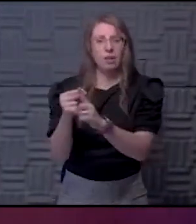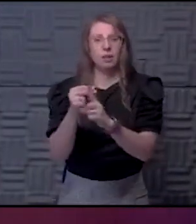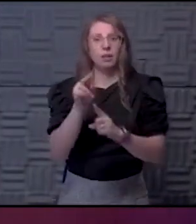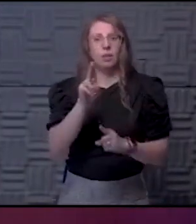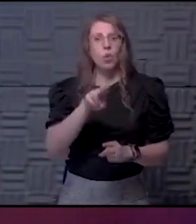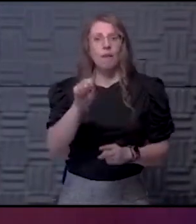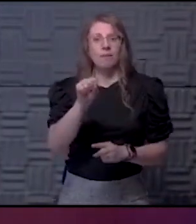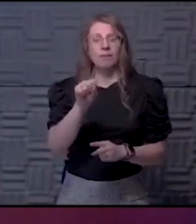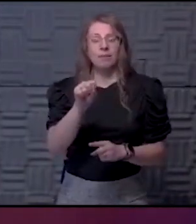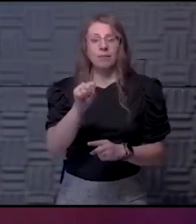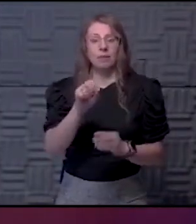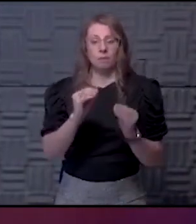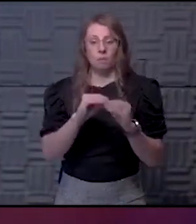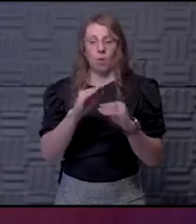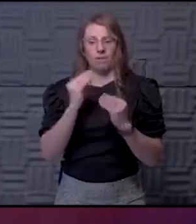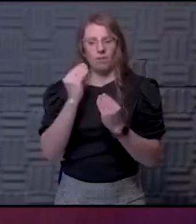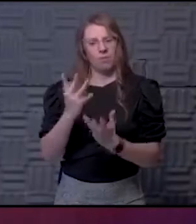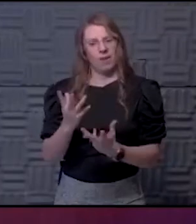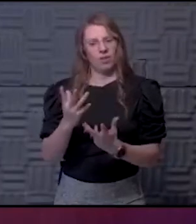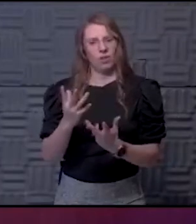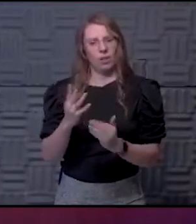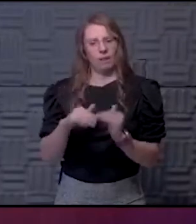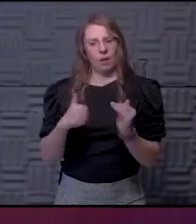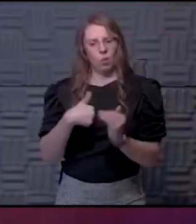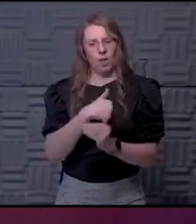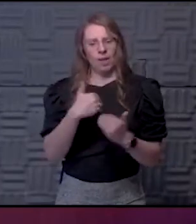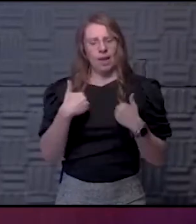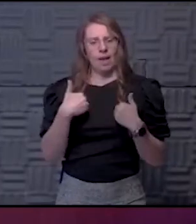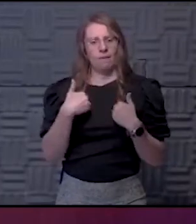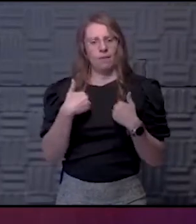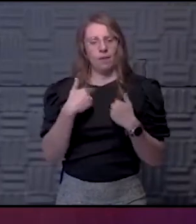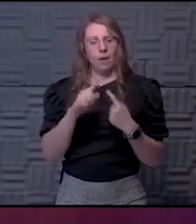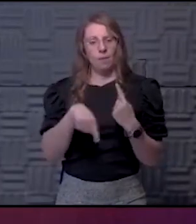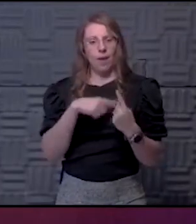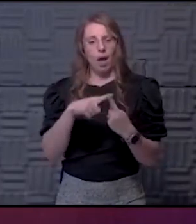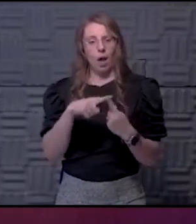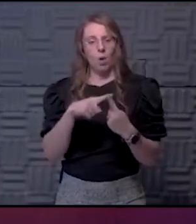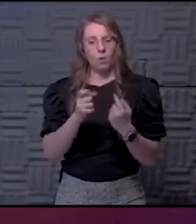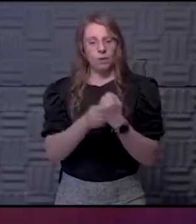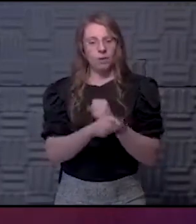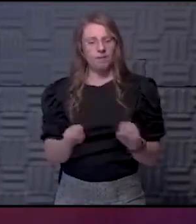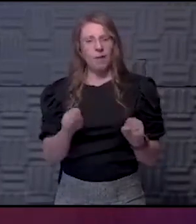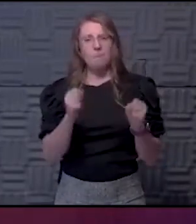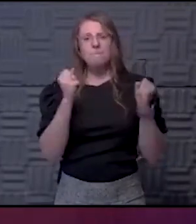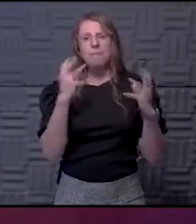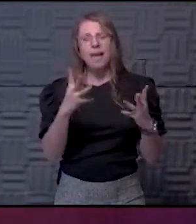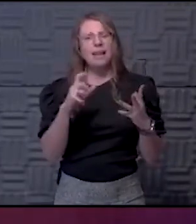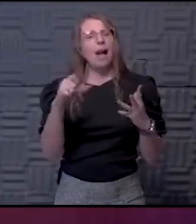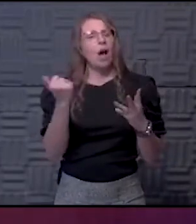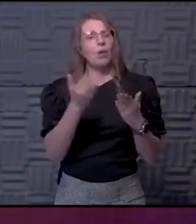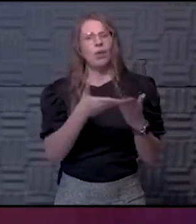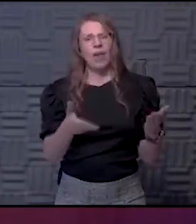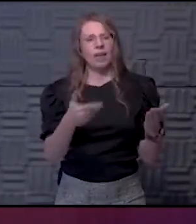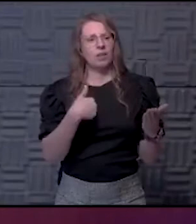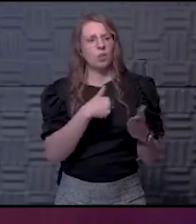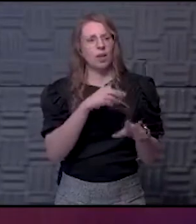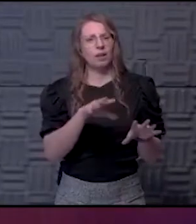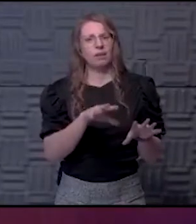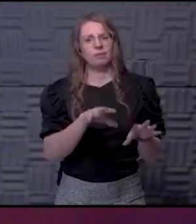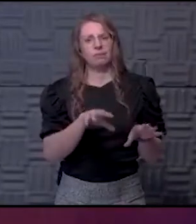States. That's more information than we have around the safety or about the safety of so many other things that we do on a daily